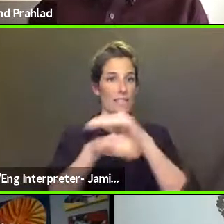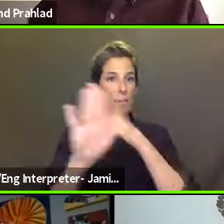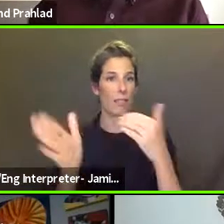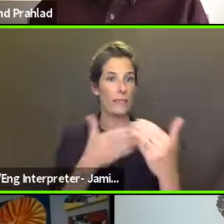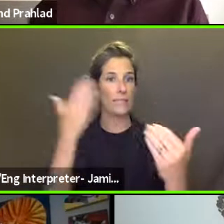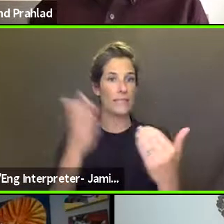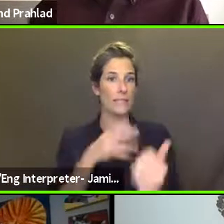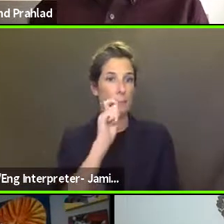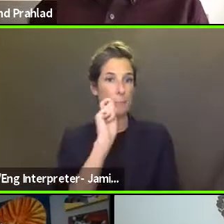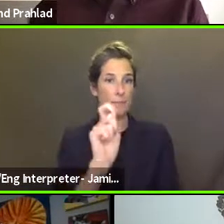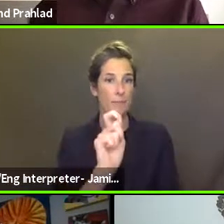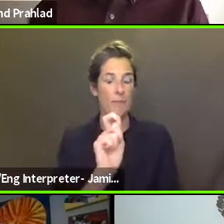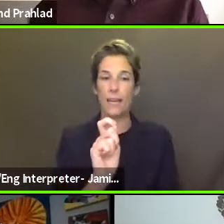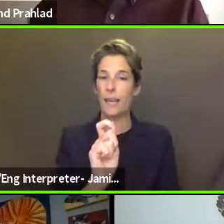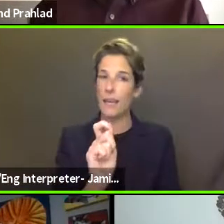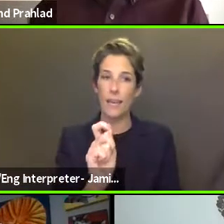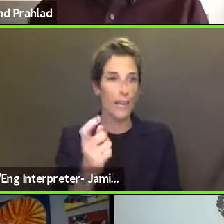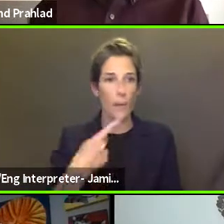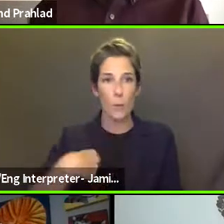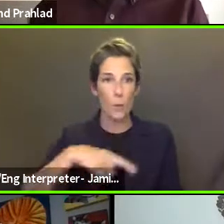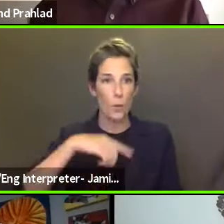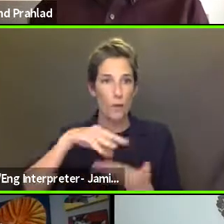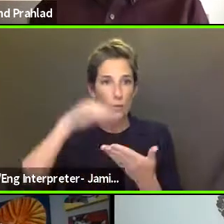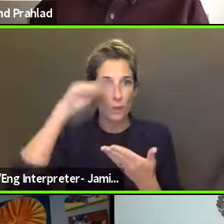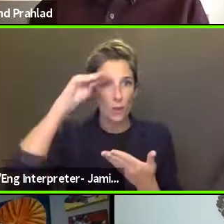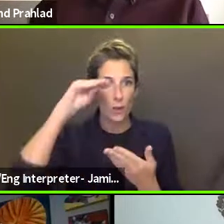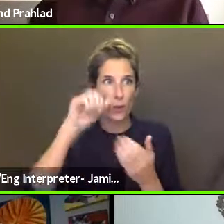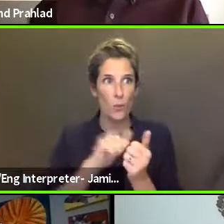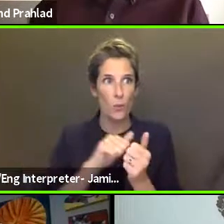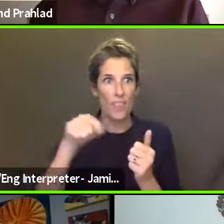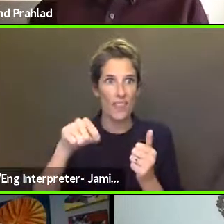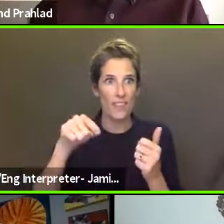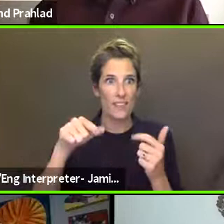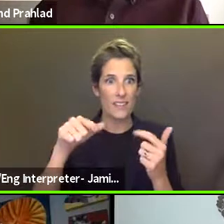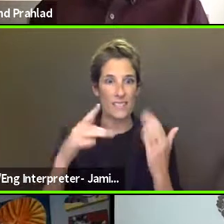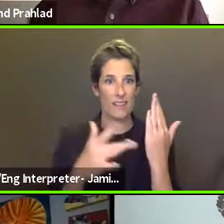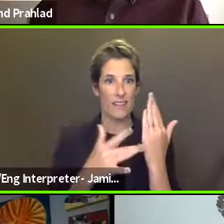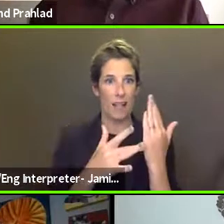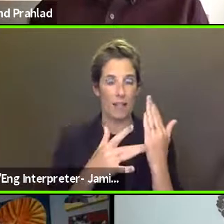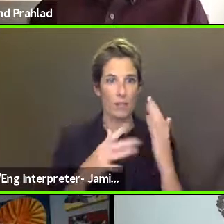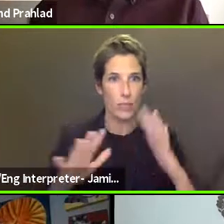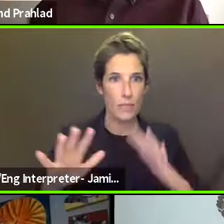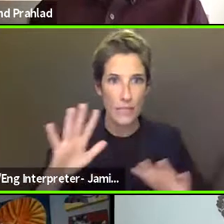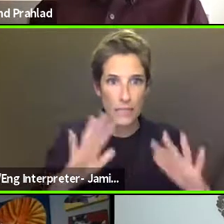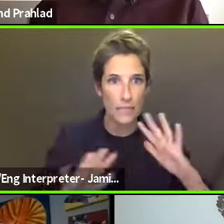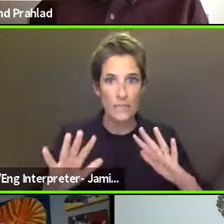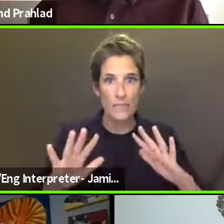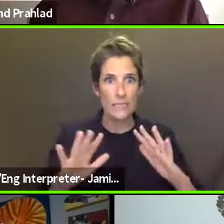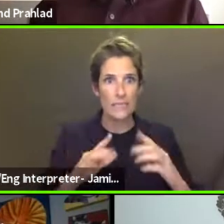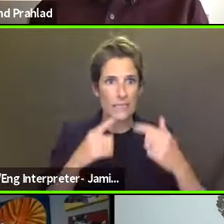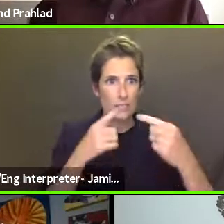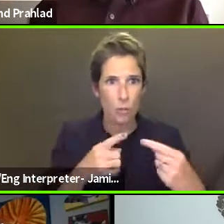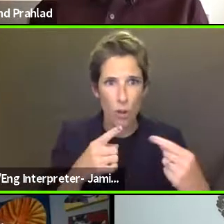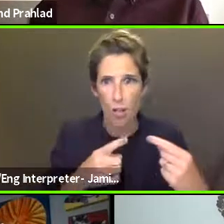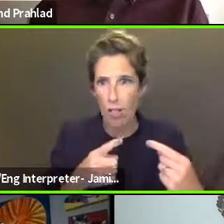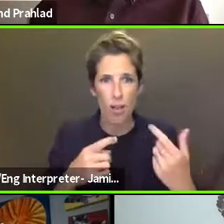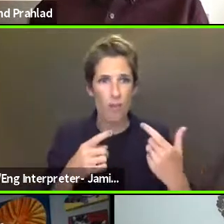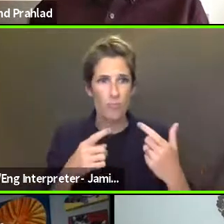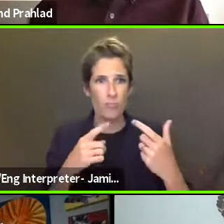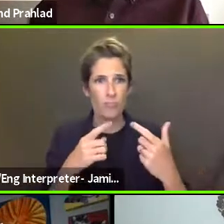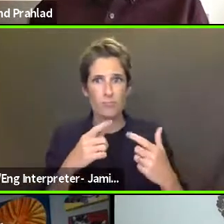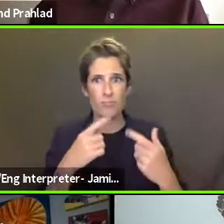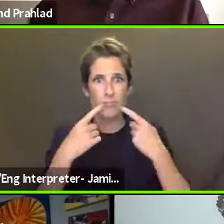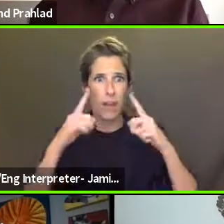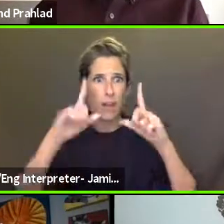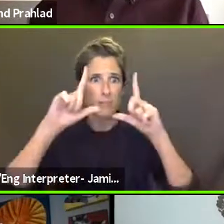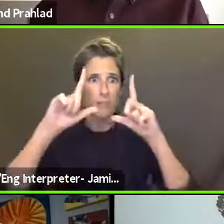learned in our grapplings with this platform that it can often be really difficult. And, you know, suddenly the interpreter is